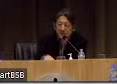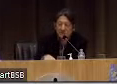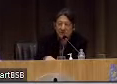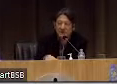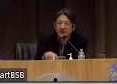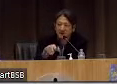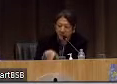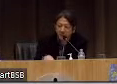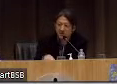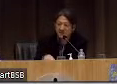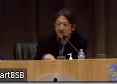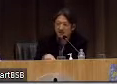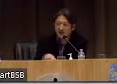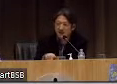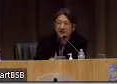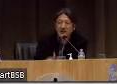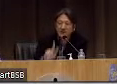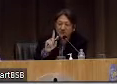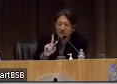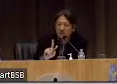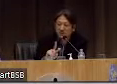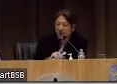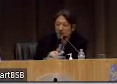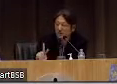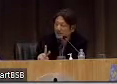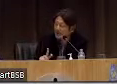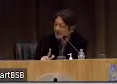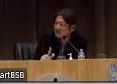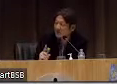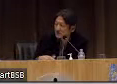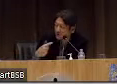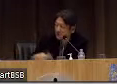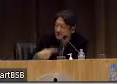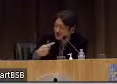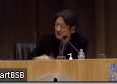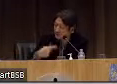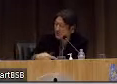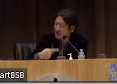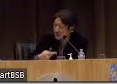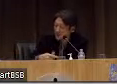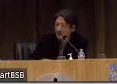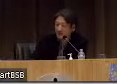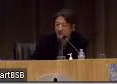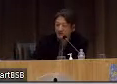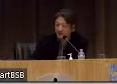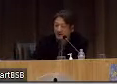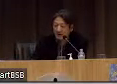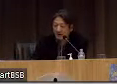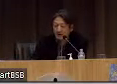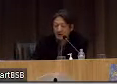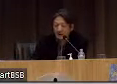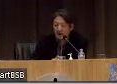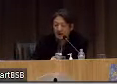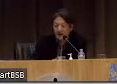enough to the technicians said that's if not enough to manage.